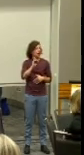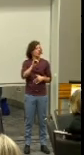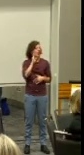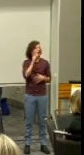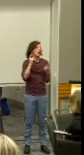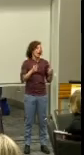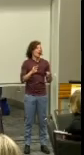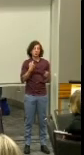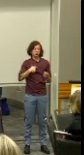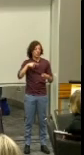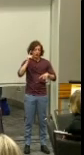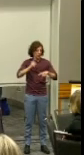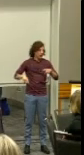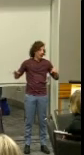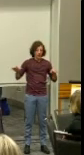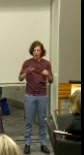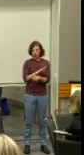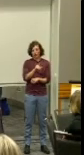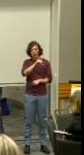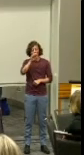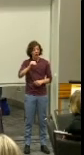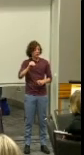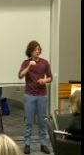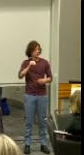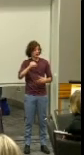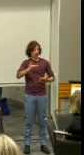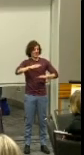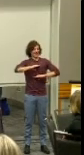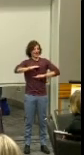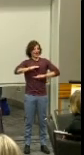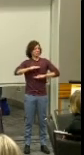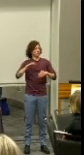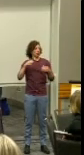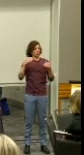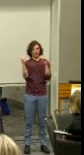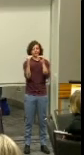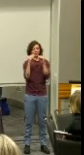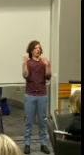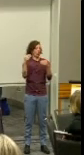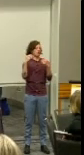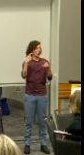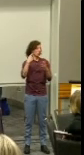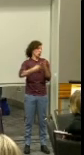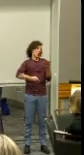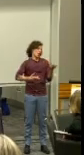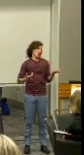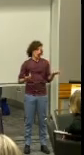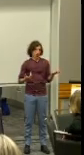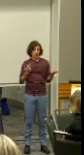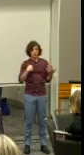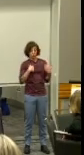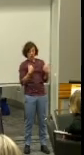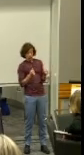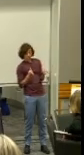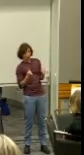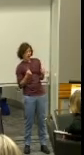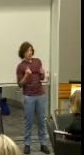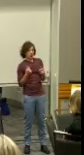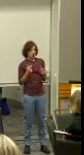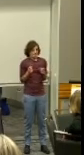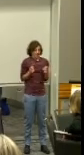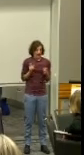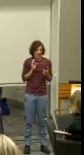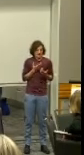fair market rent. Completely recognise that. But yeah, so we're trying to manage that capital stack in the way that we're able to offer out so that we don't